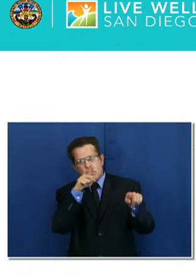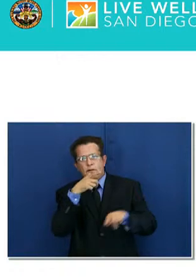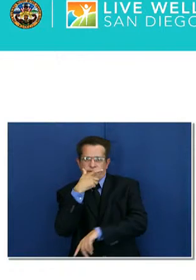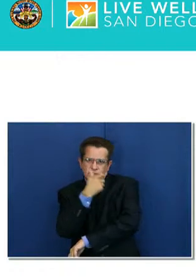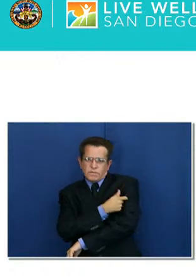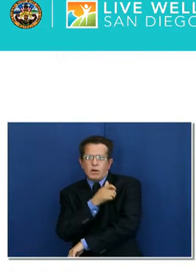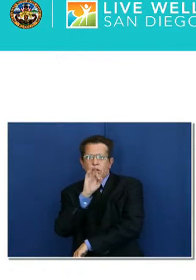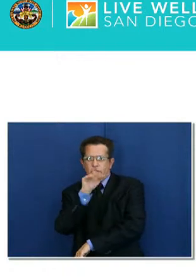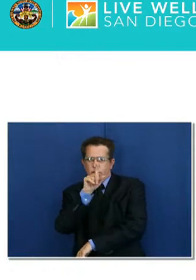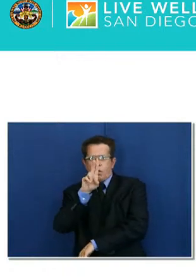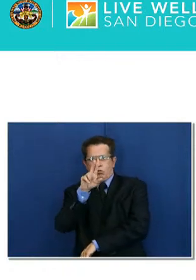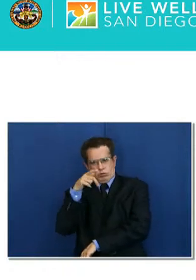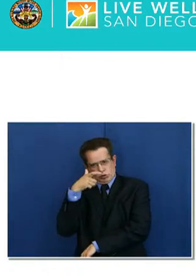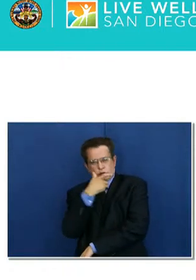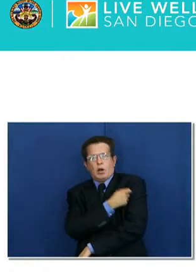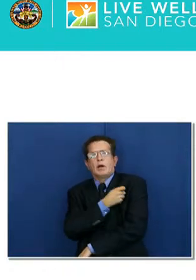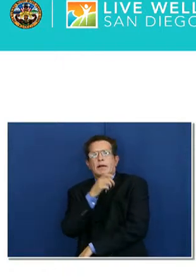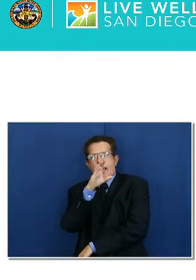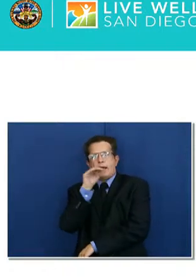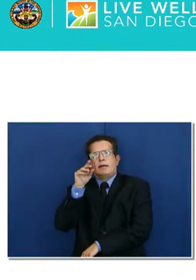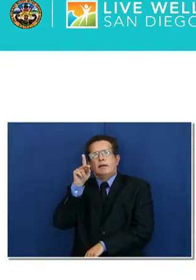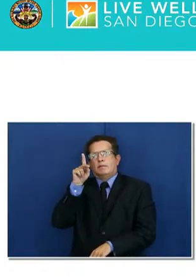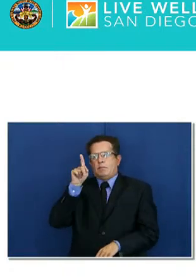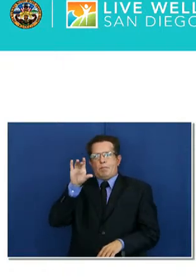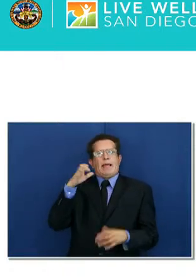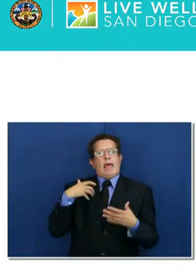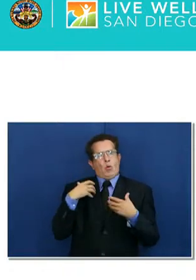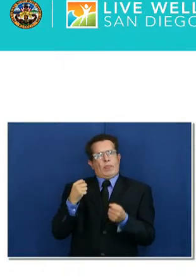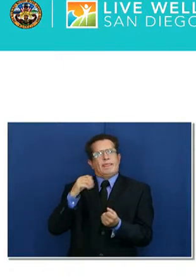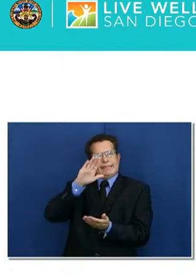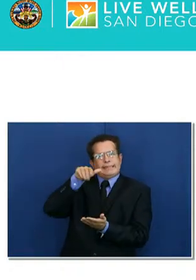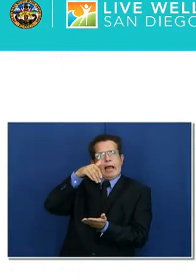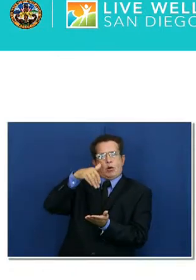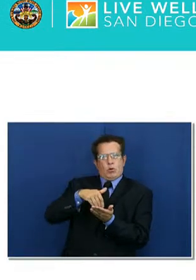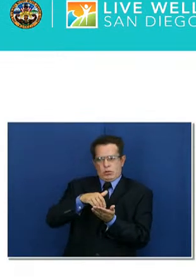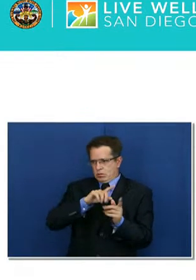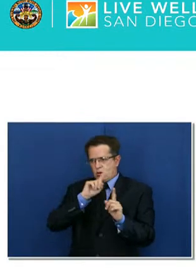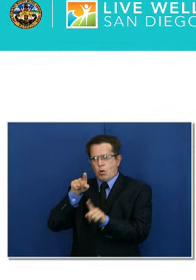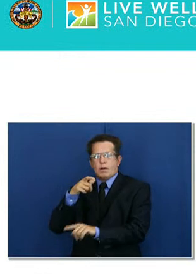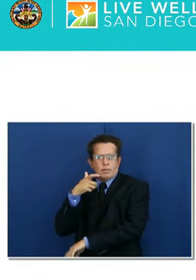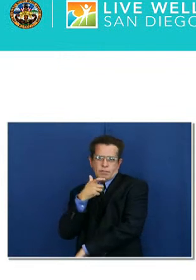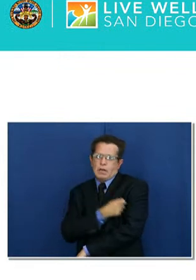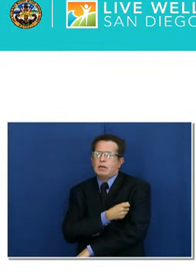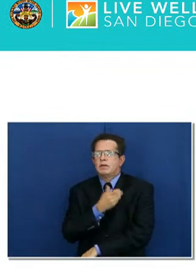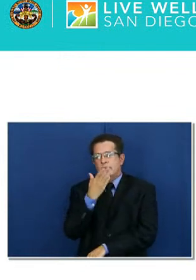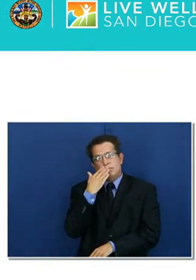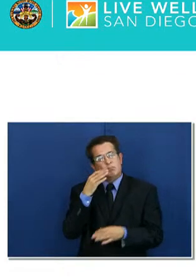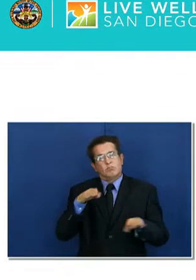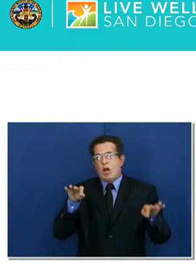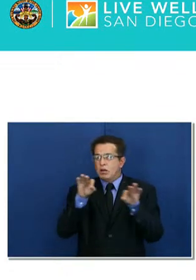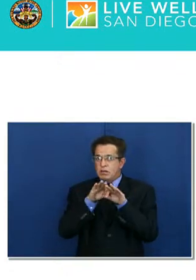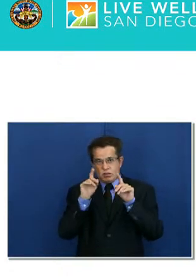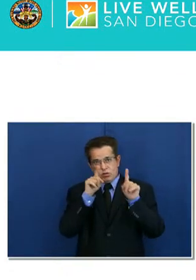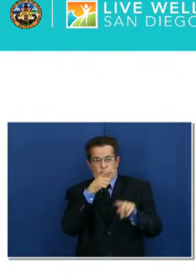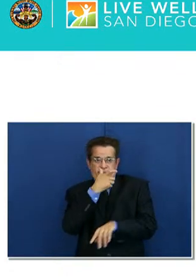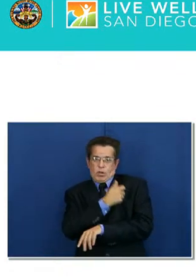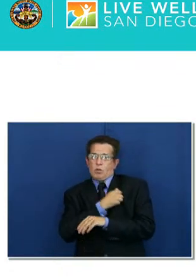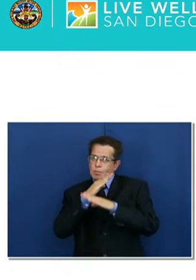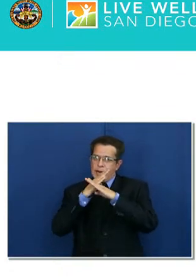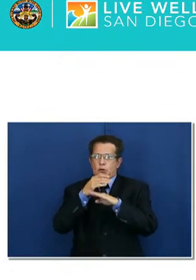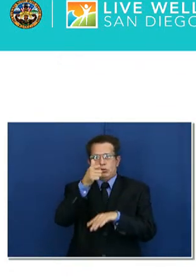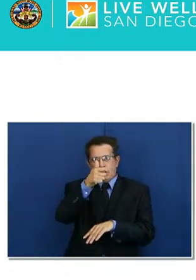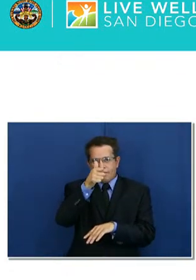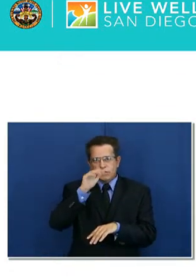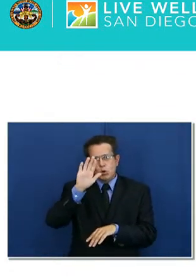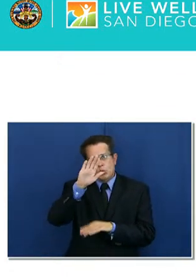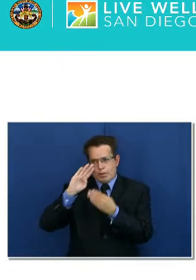obtained at our county public health centers. But please protect your community, protect your